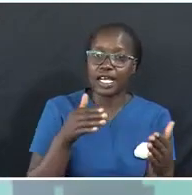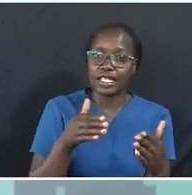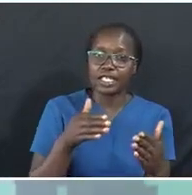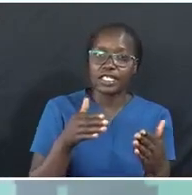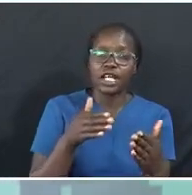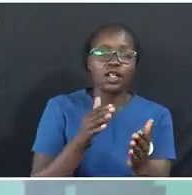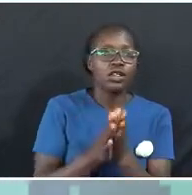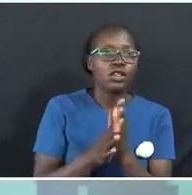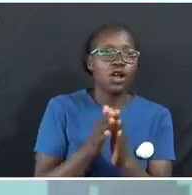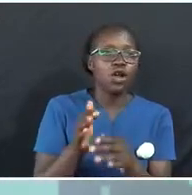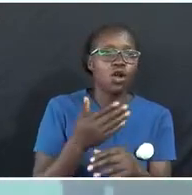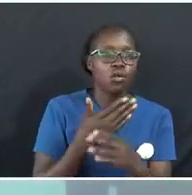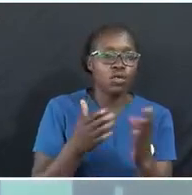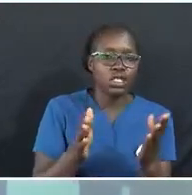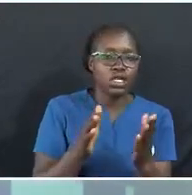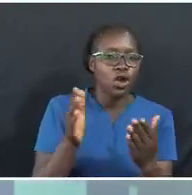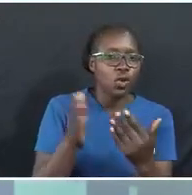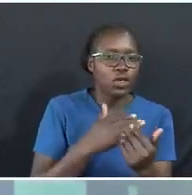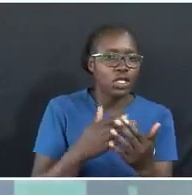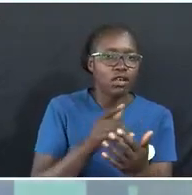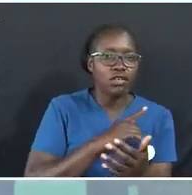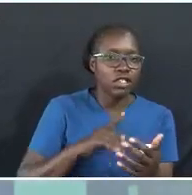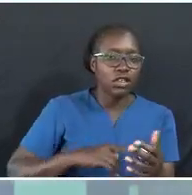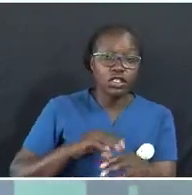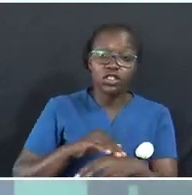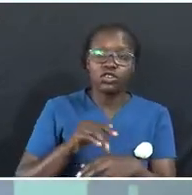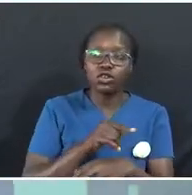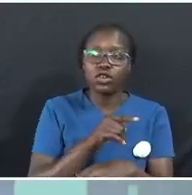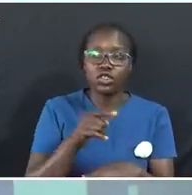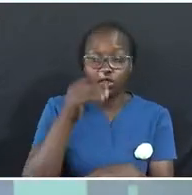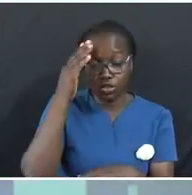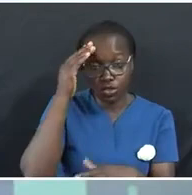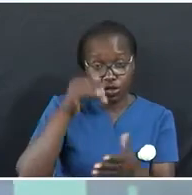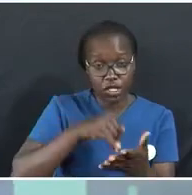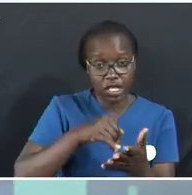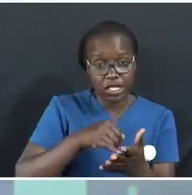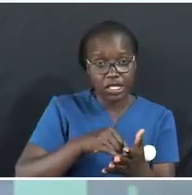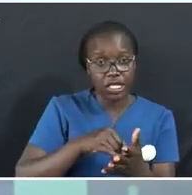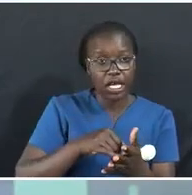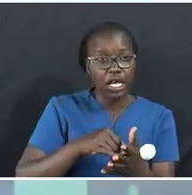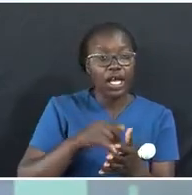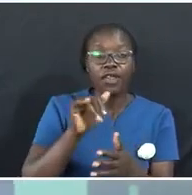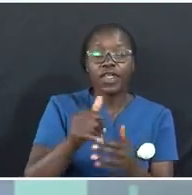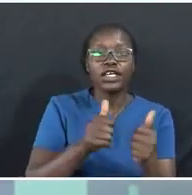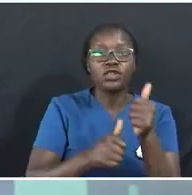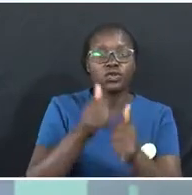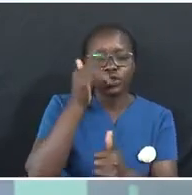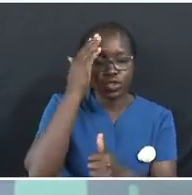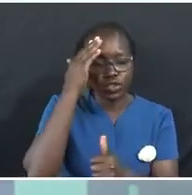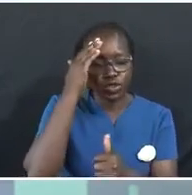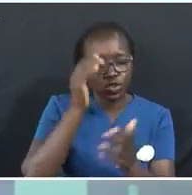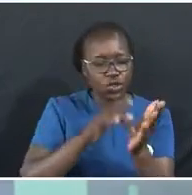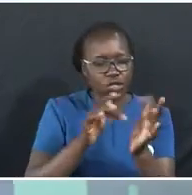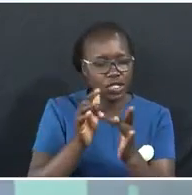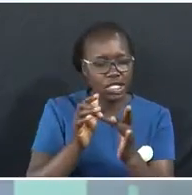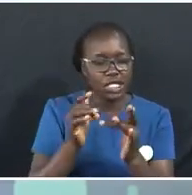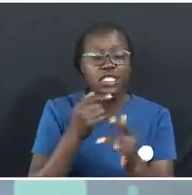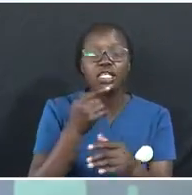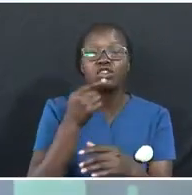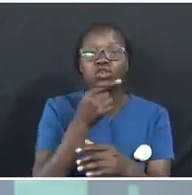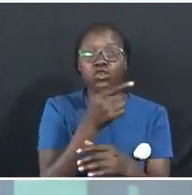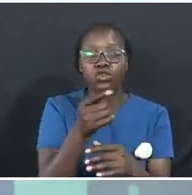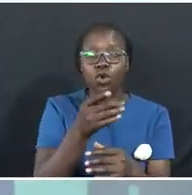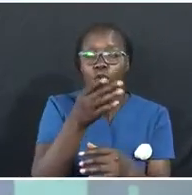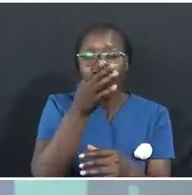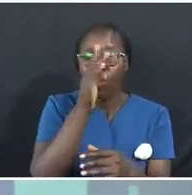complete. Whatever the Lord has told you, you know it. That which you know, Jesus has told you, God